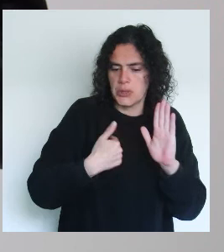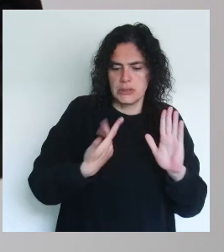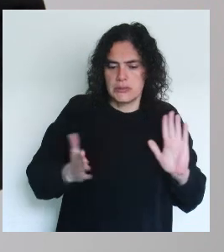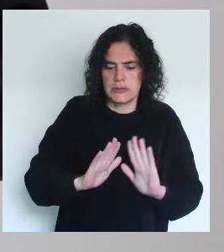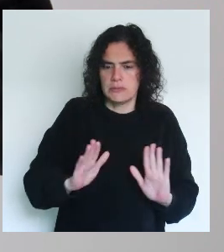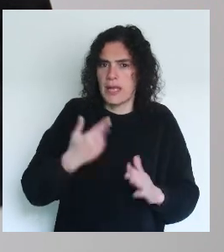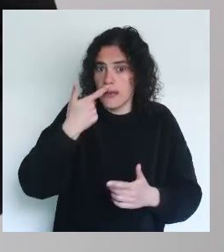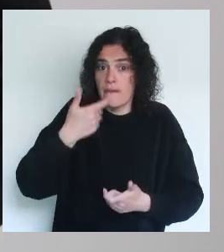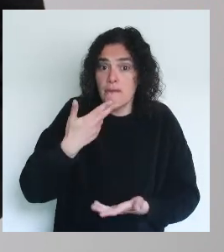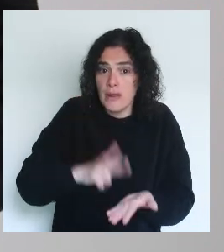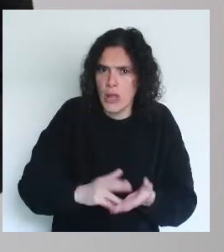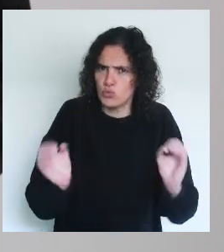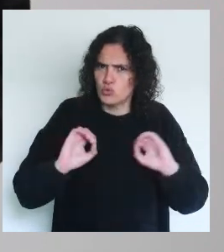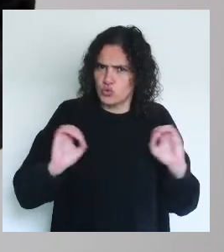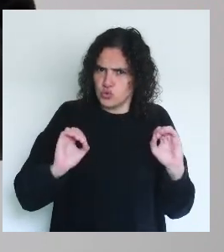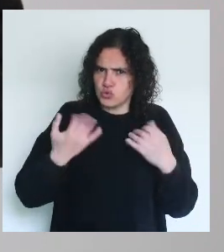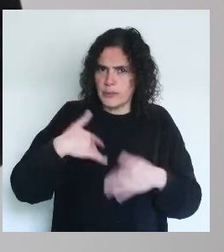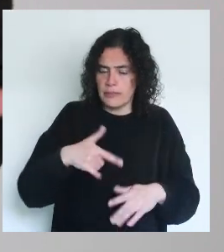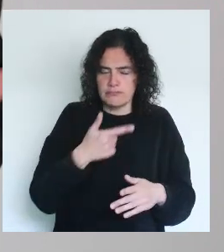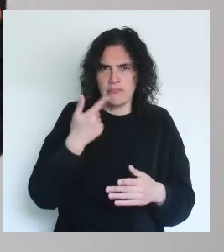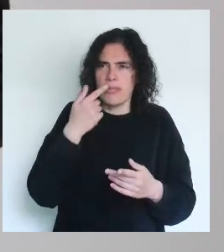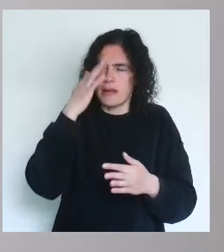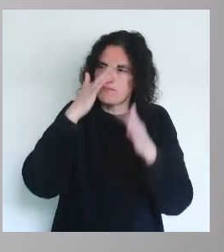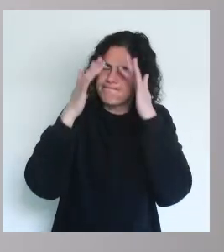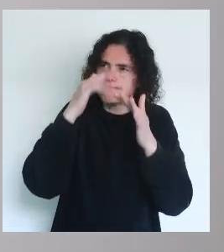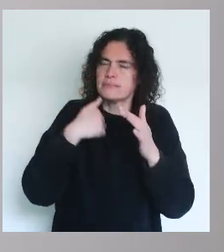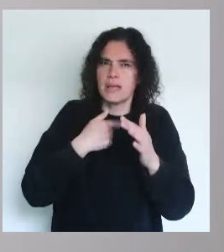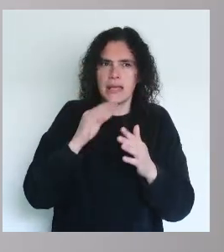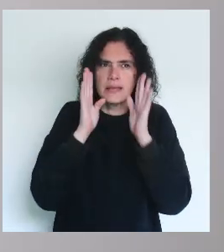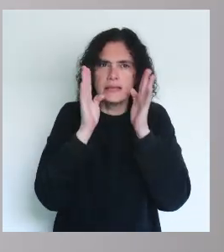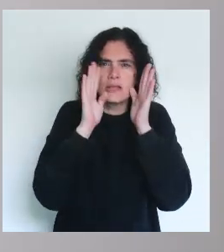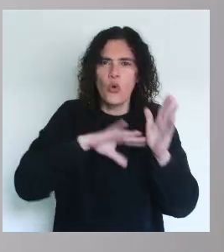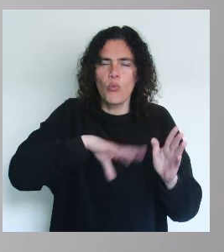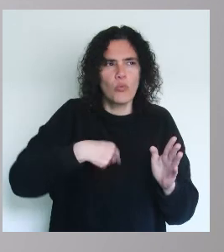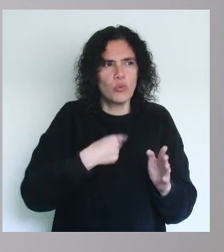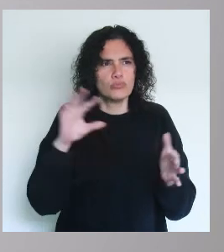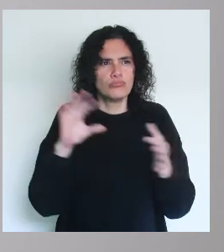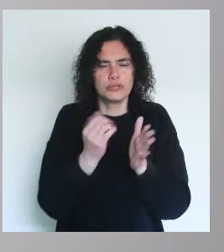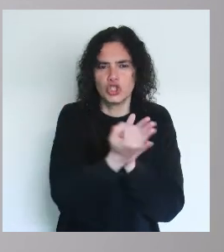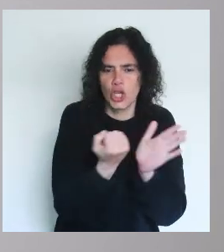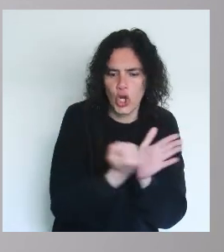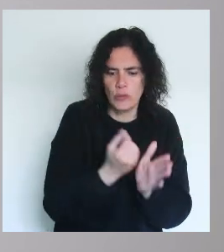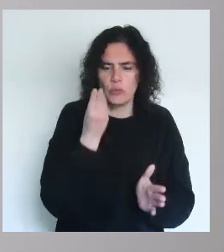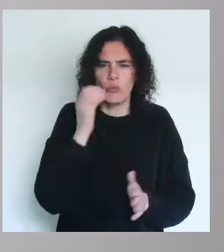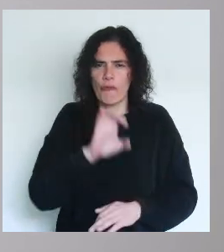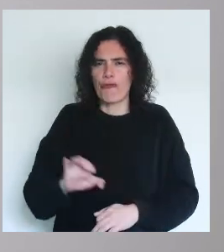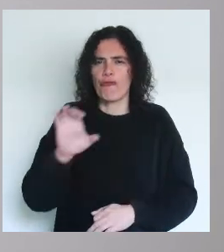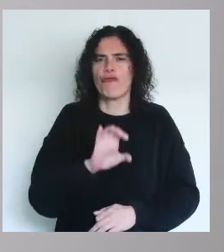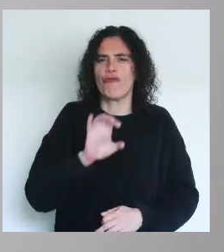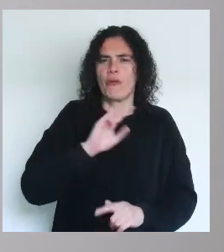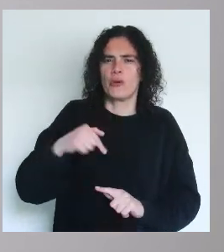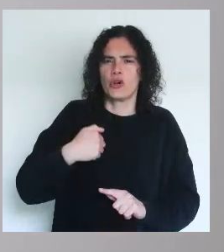that who do not exist, but are informed by your attention to the world, by stereotype, by the